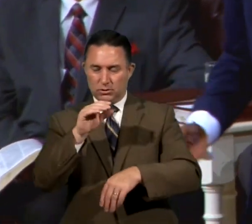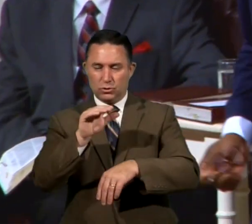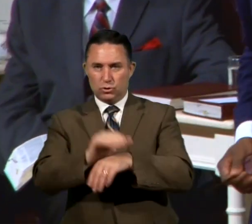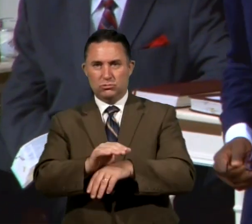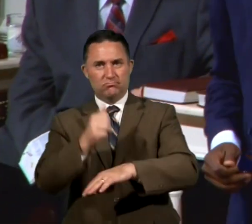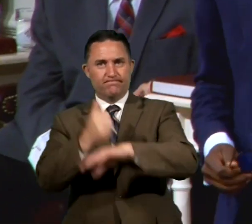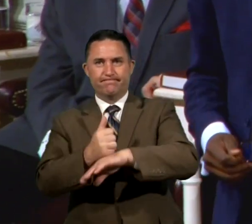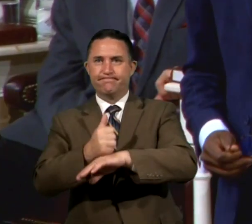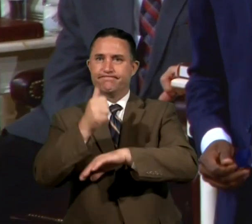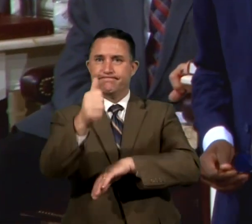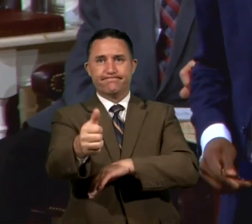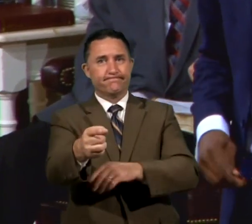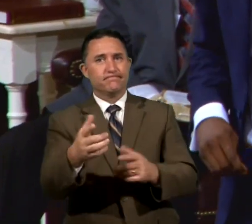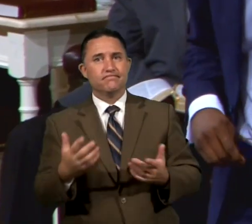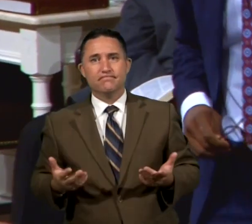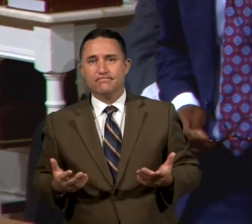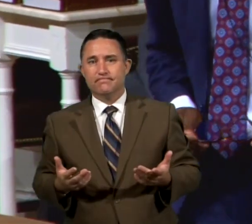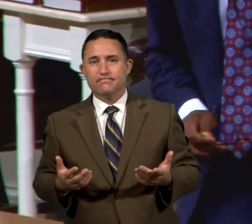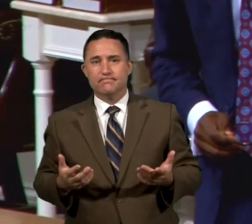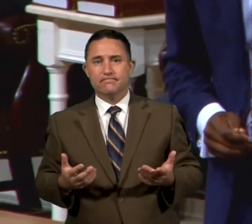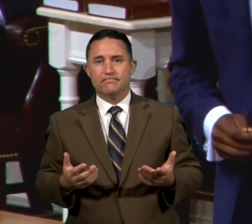on you.